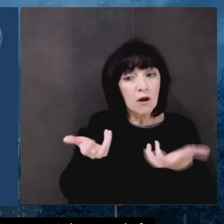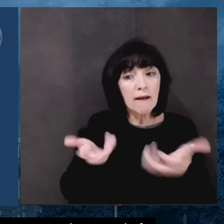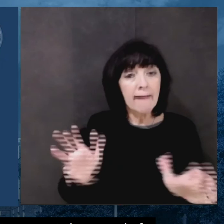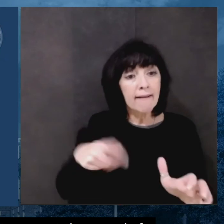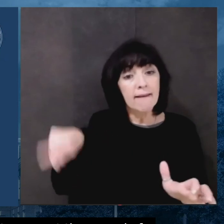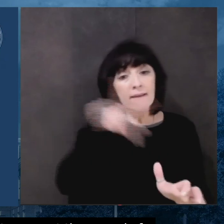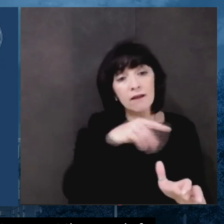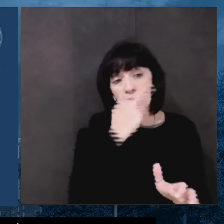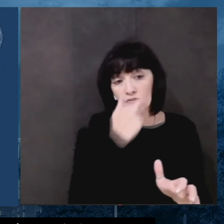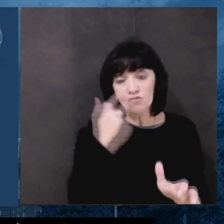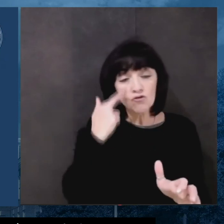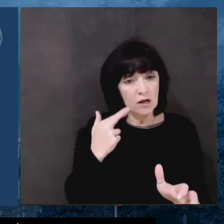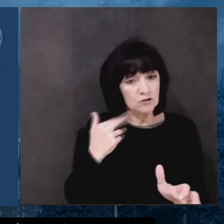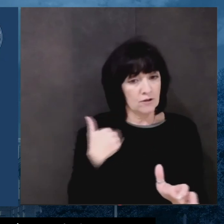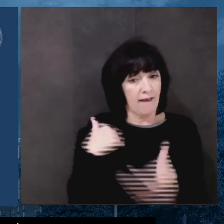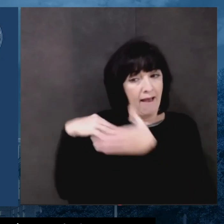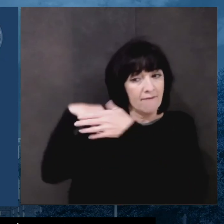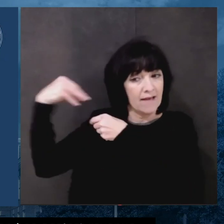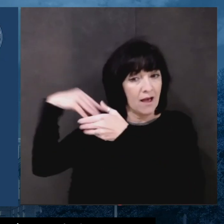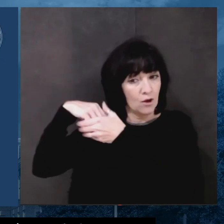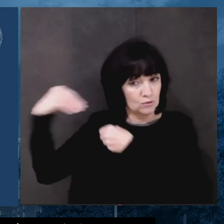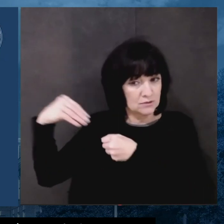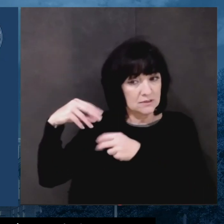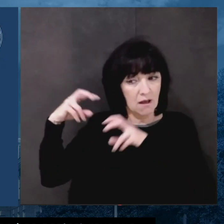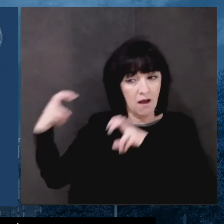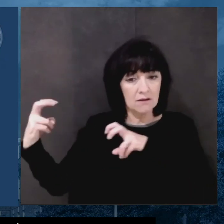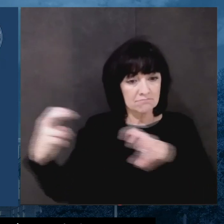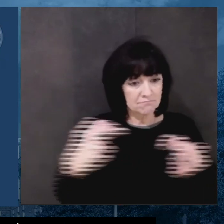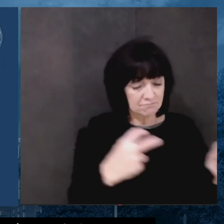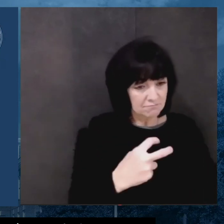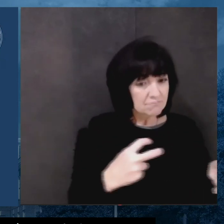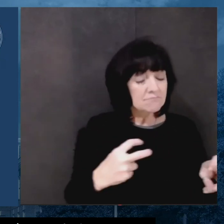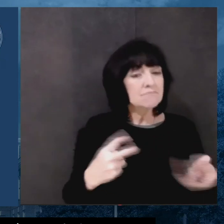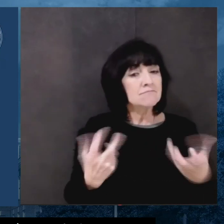with off-premises sale of alcohol.